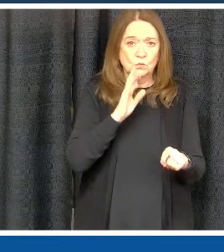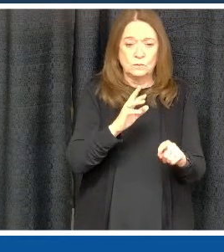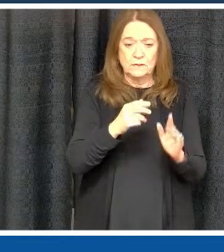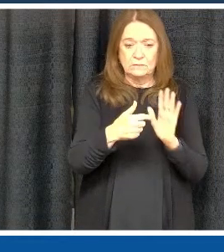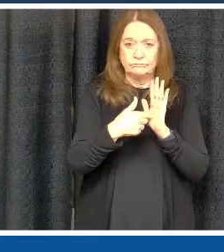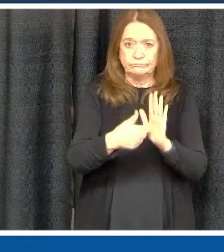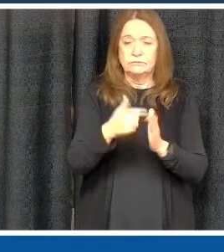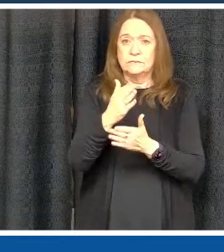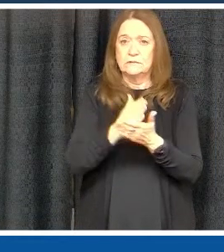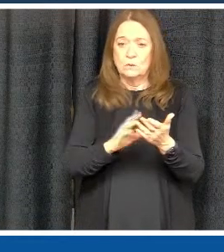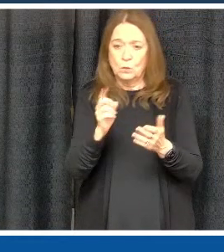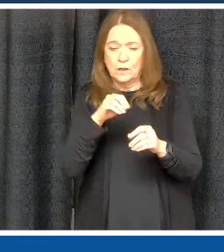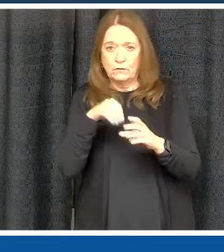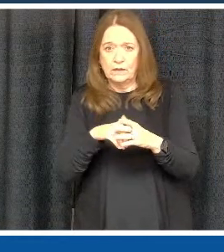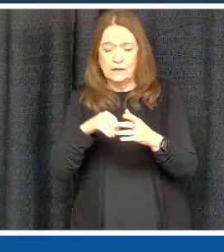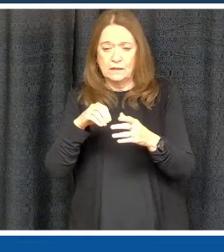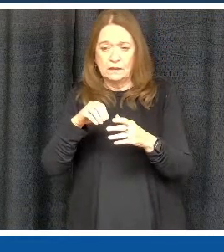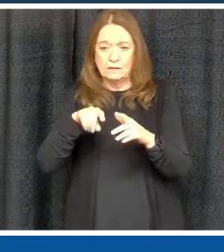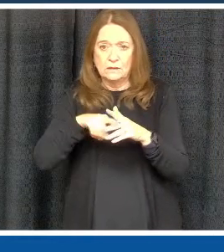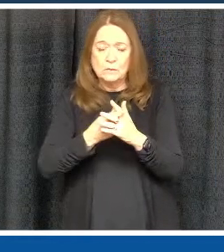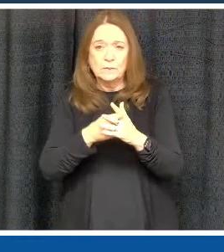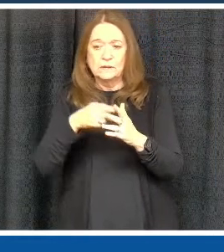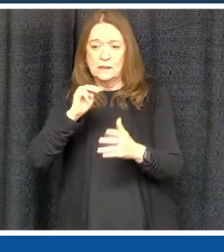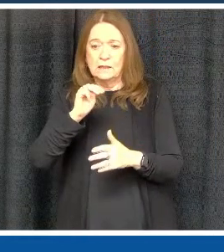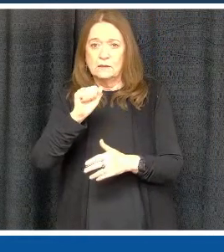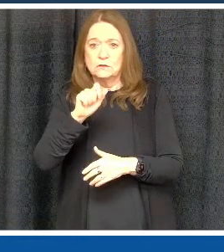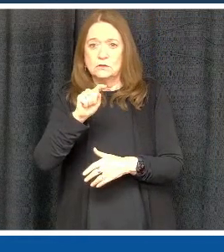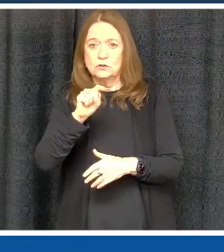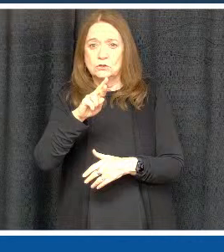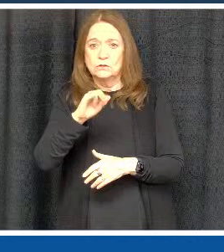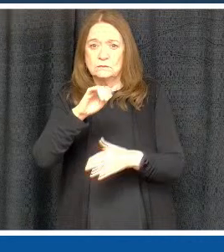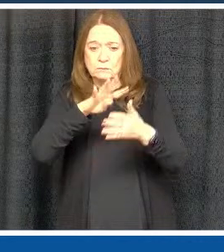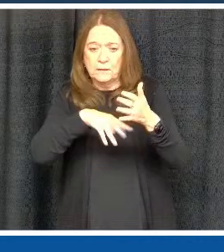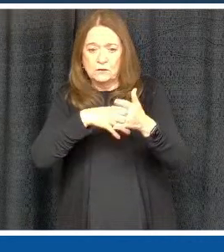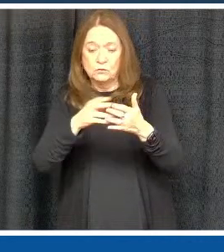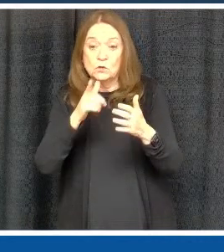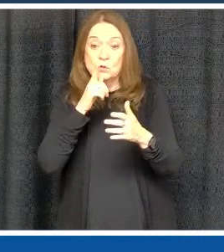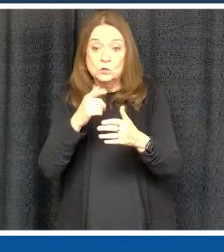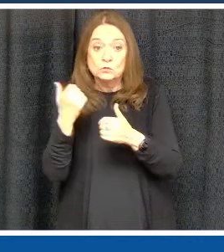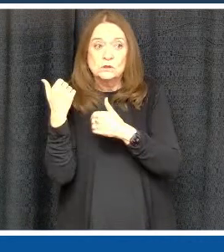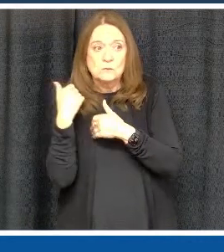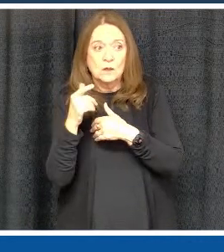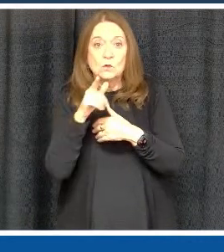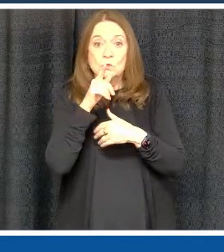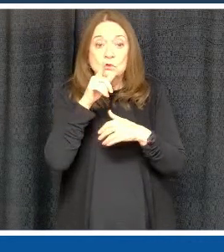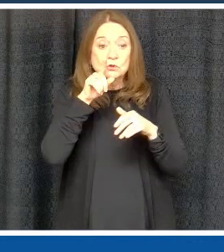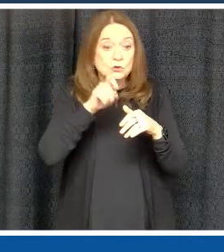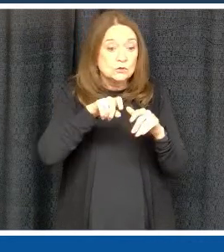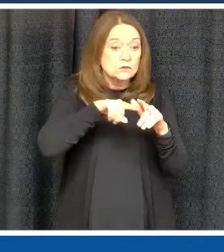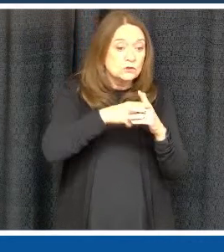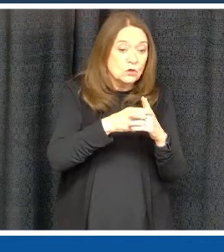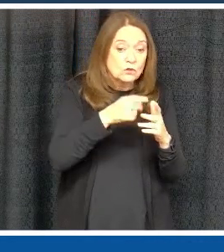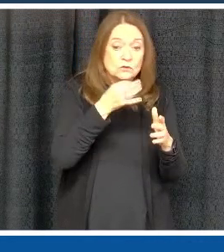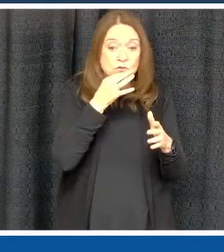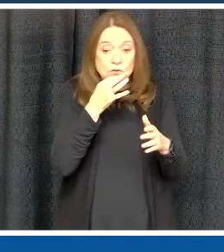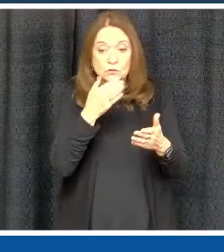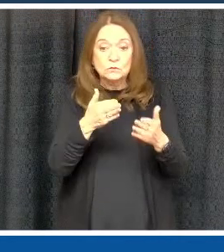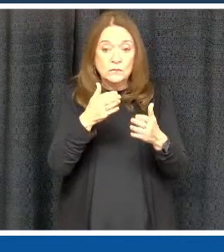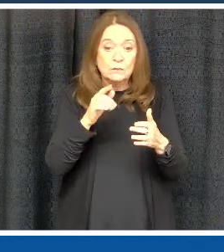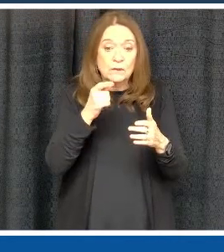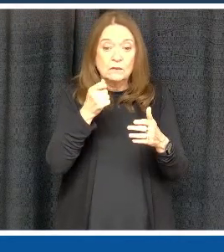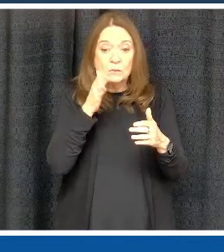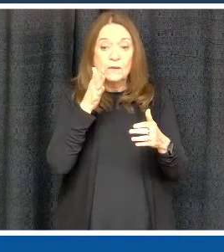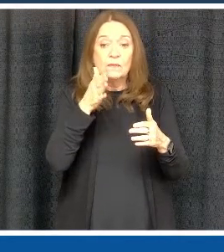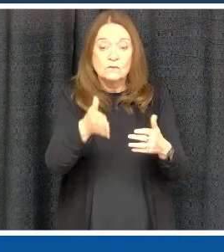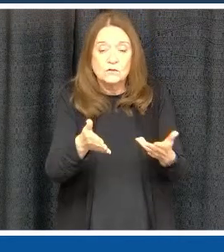in the implementation matrix of who's responsible. Should it start today? Should it start soon? Should it start maybe a little in the